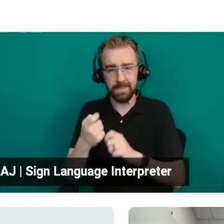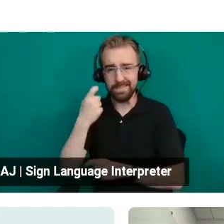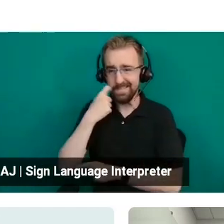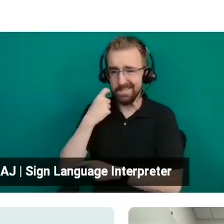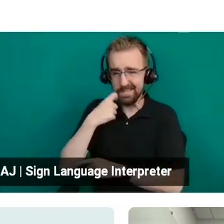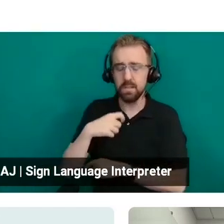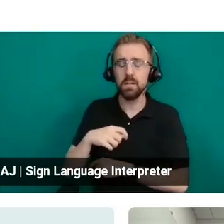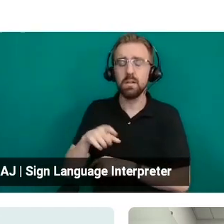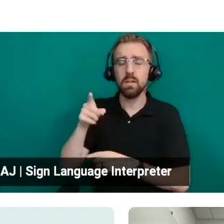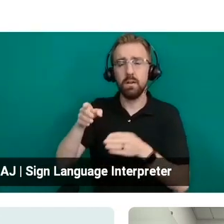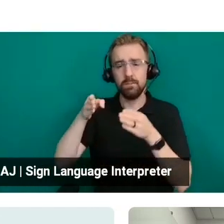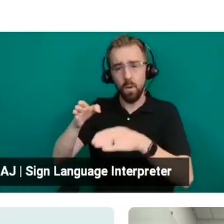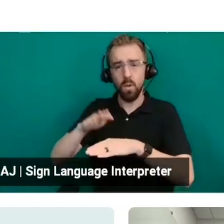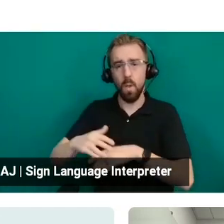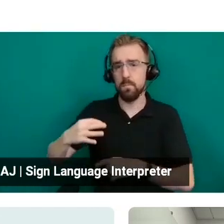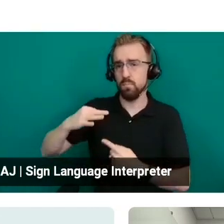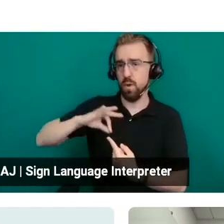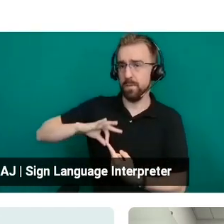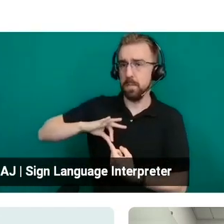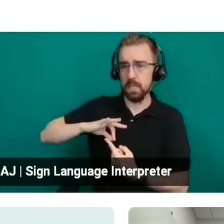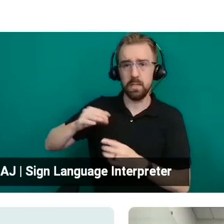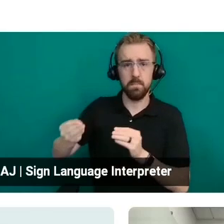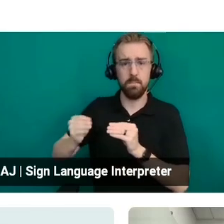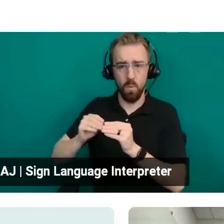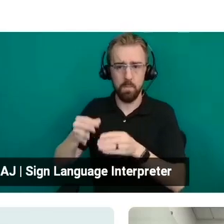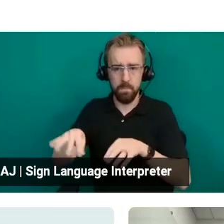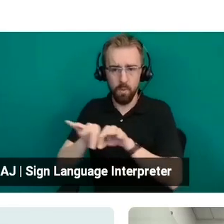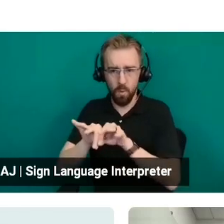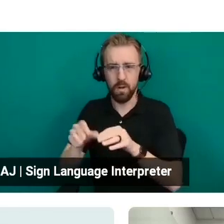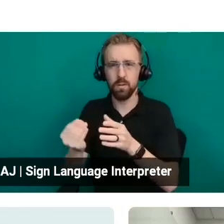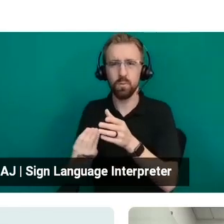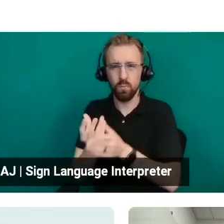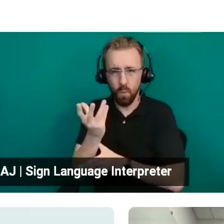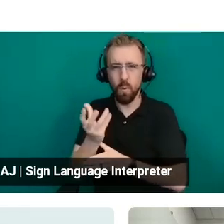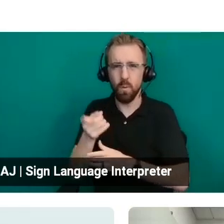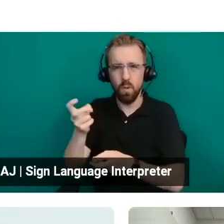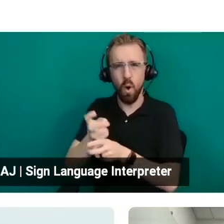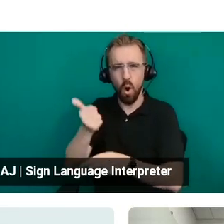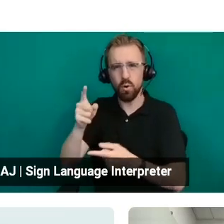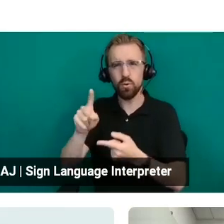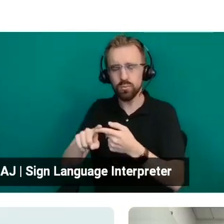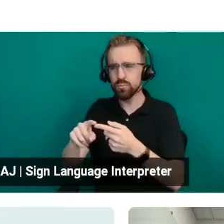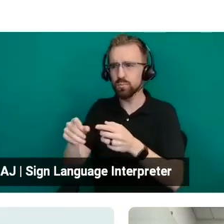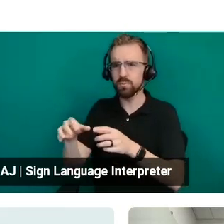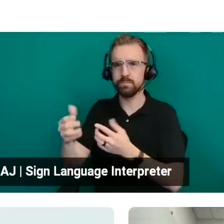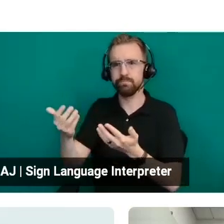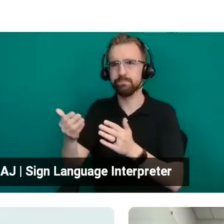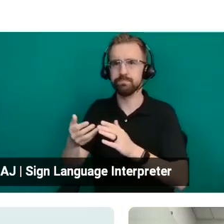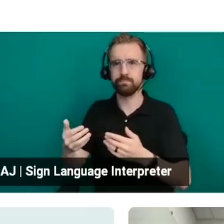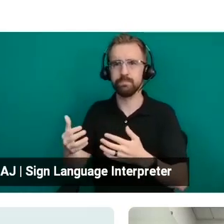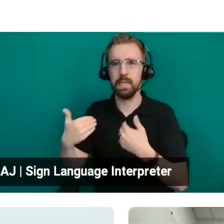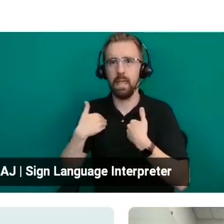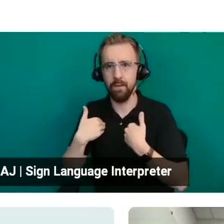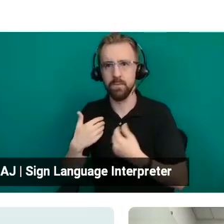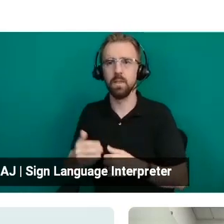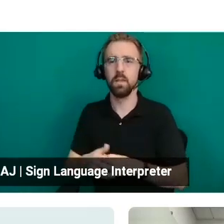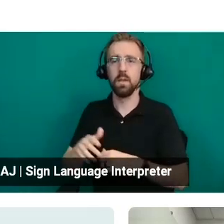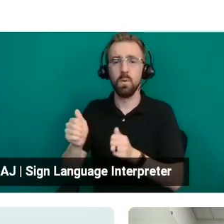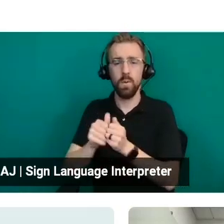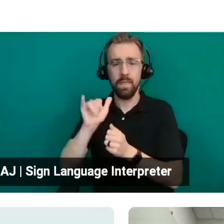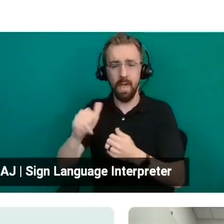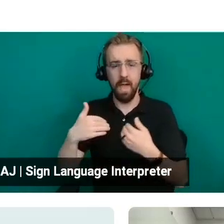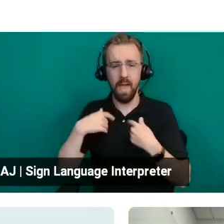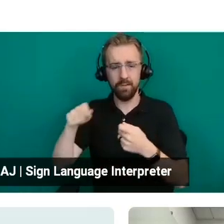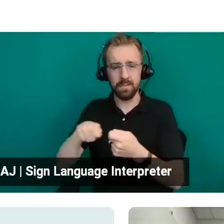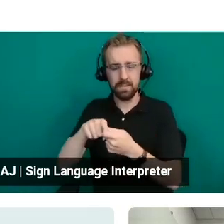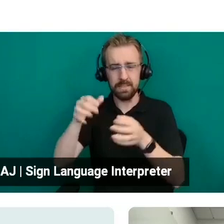is that the focus on profitability has become more important as growth has been harder to come by. And with that comes certain decisions